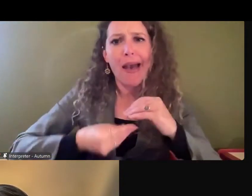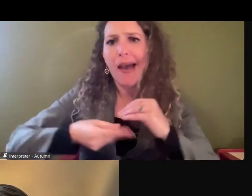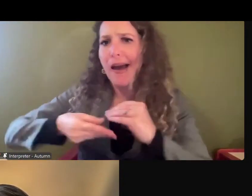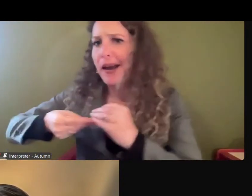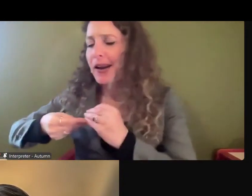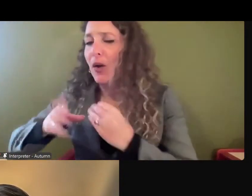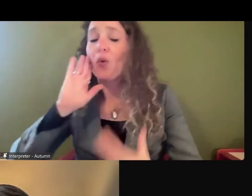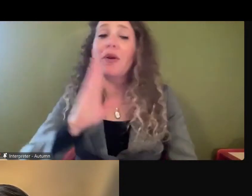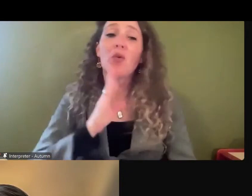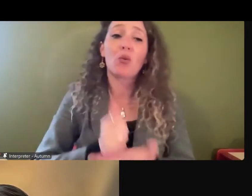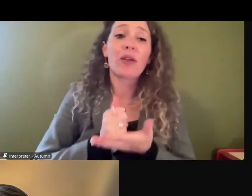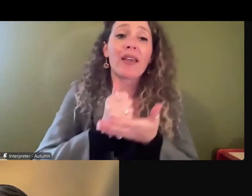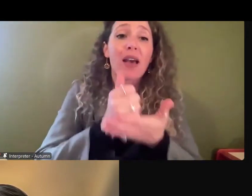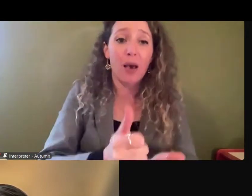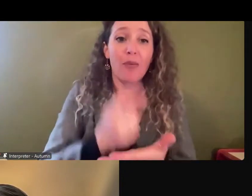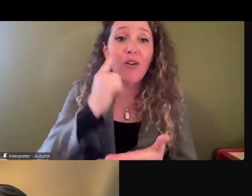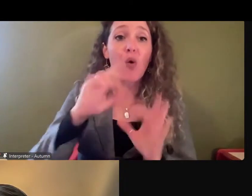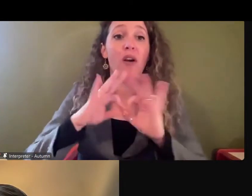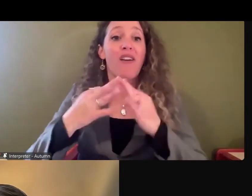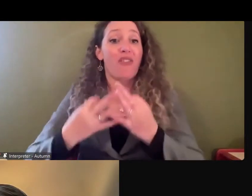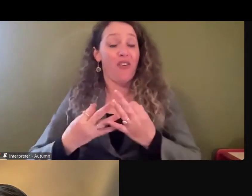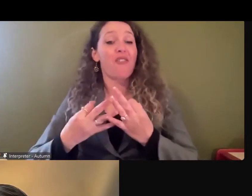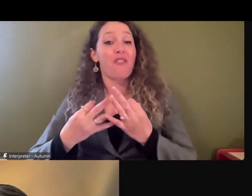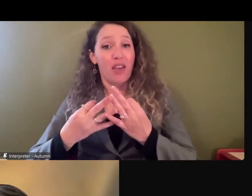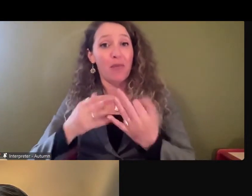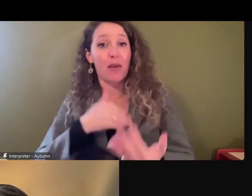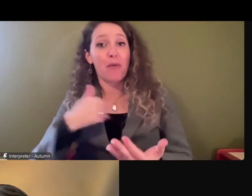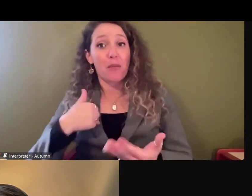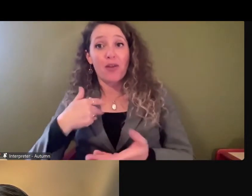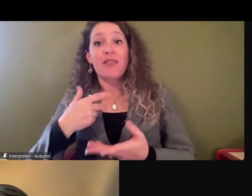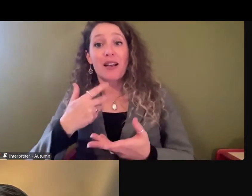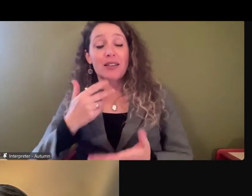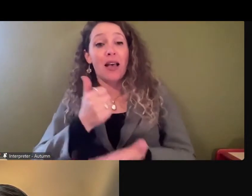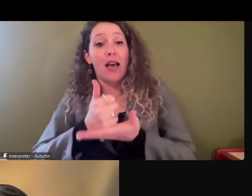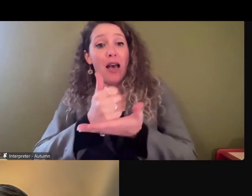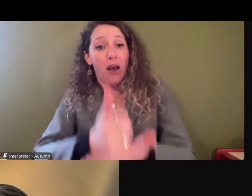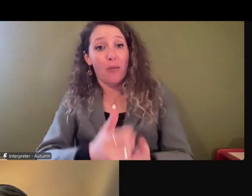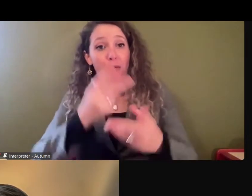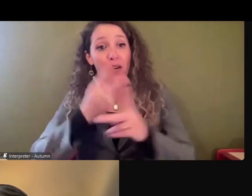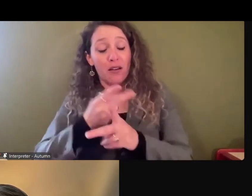helpful for reducing family caregiving burden and to